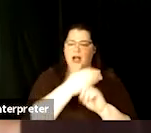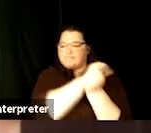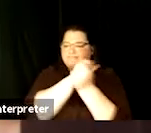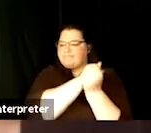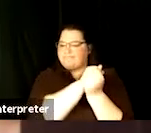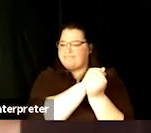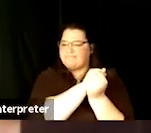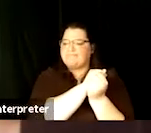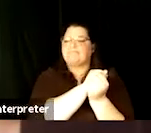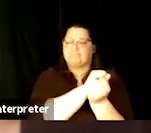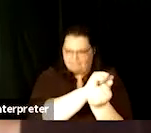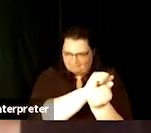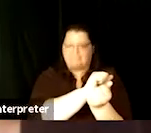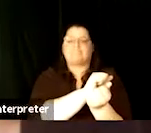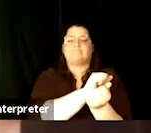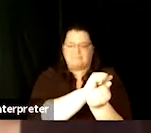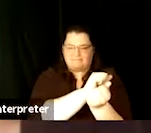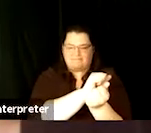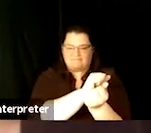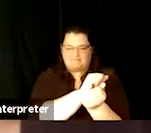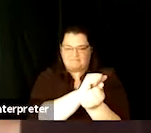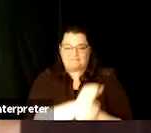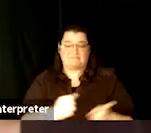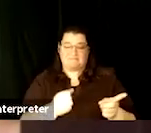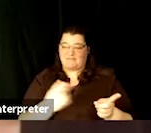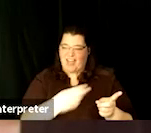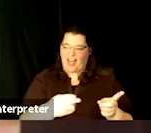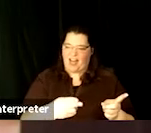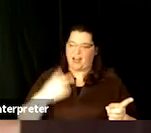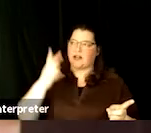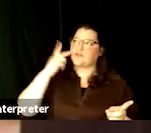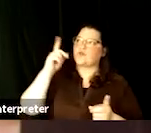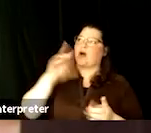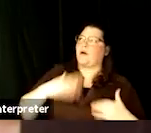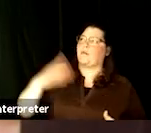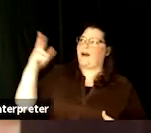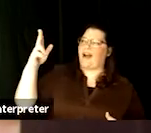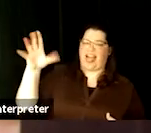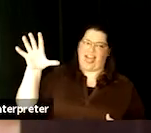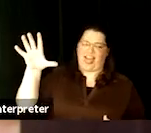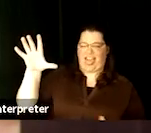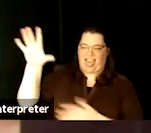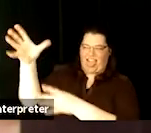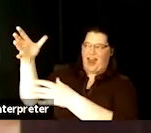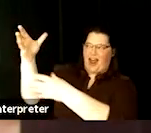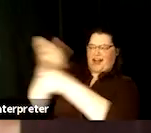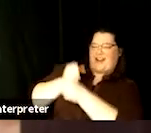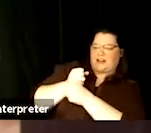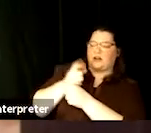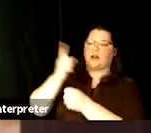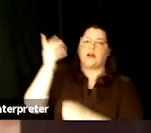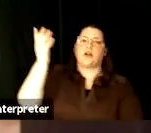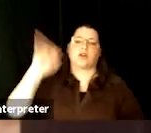Hell took a body, and it discovered God. It took earth, and it